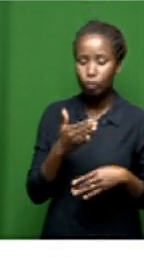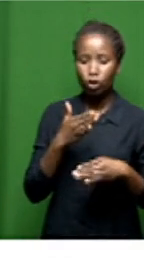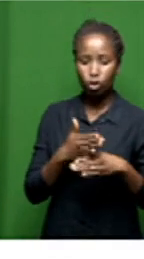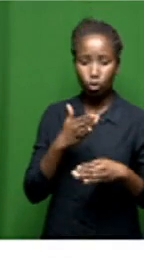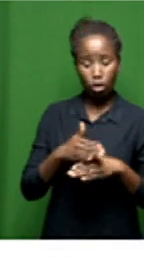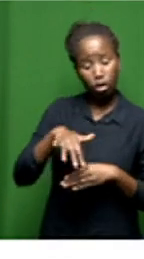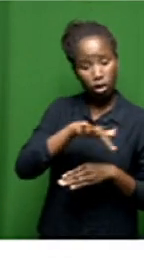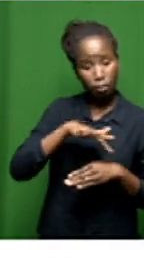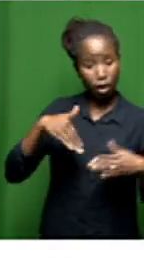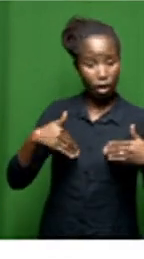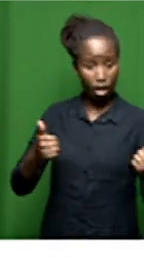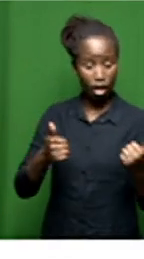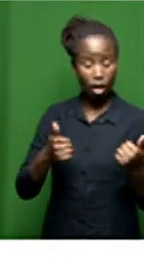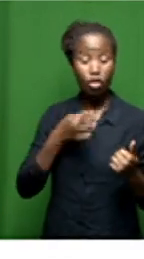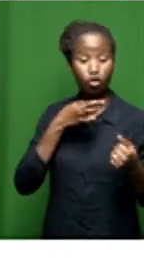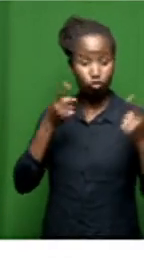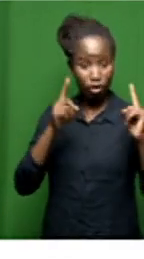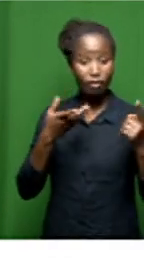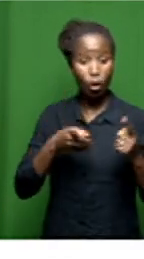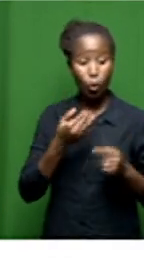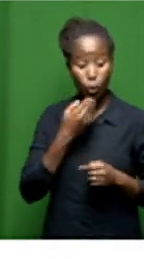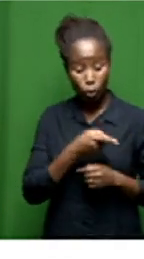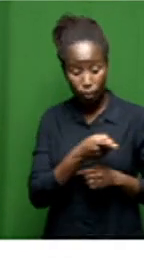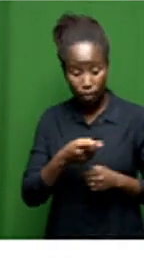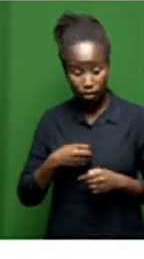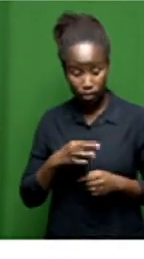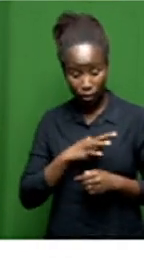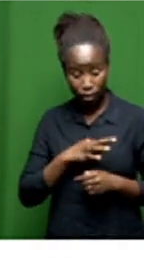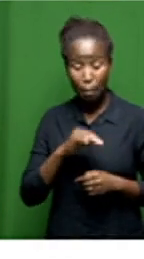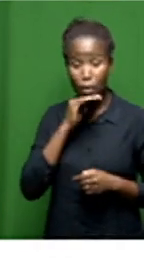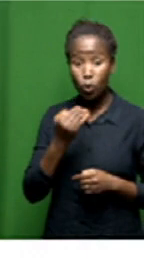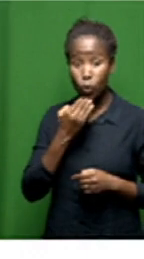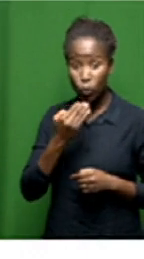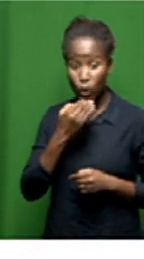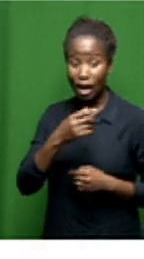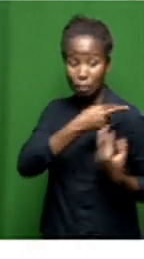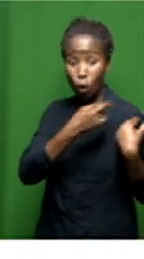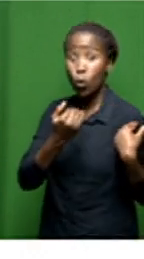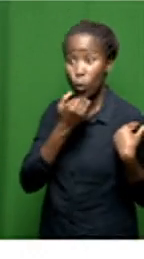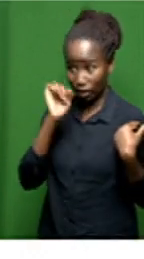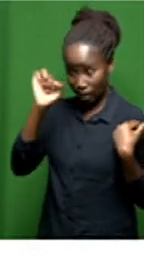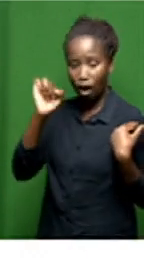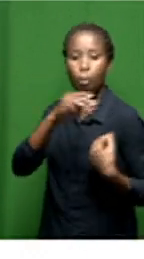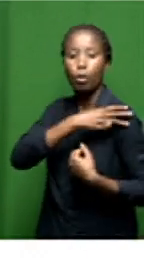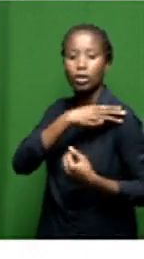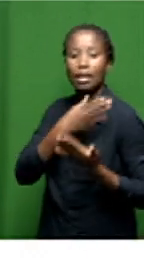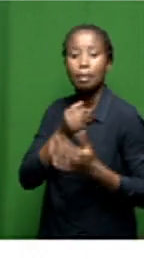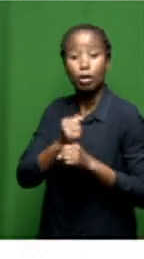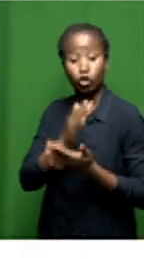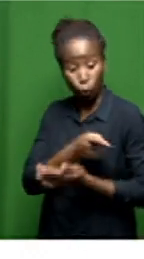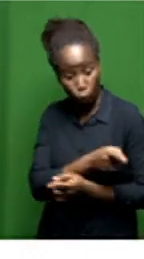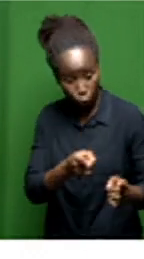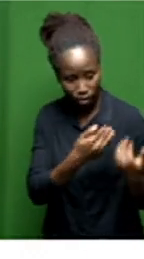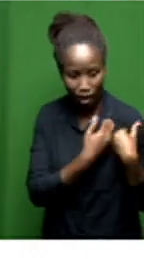giving chances to the employer to safeguard its employees, because it's also the responsibility of an employer. But again, the